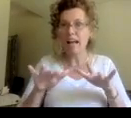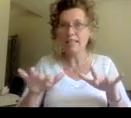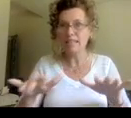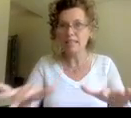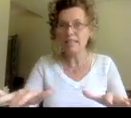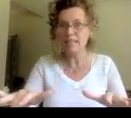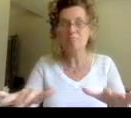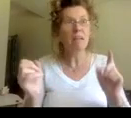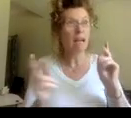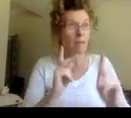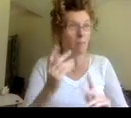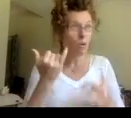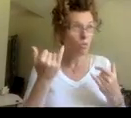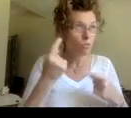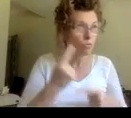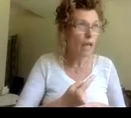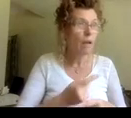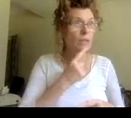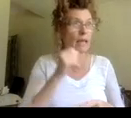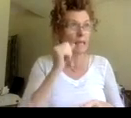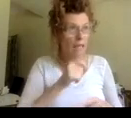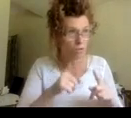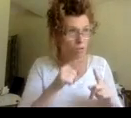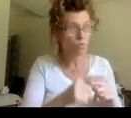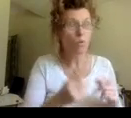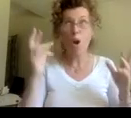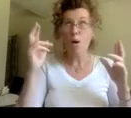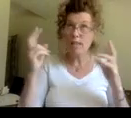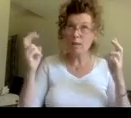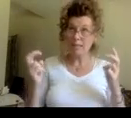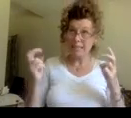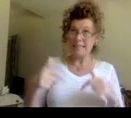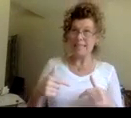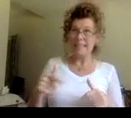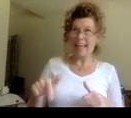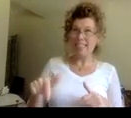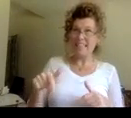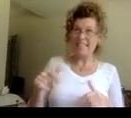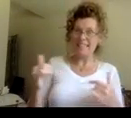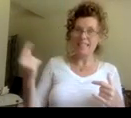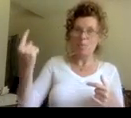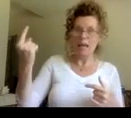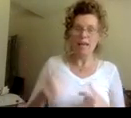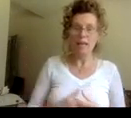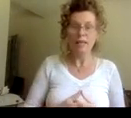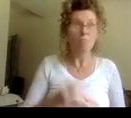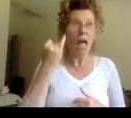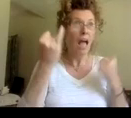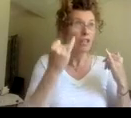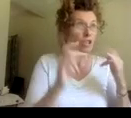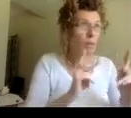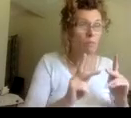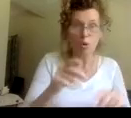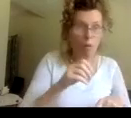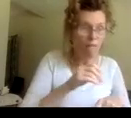you today are going to say yes to you and keep moving on with us, and hopefully be sitting in a chair like this someday. But you can't imagine the people you're going to affect, who affect others,